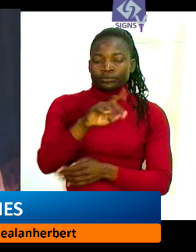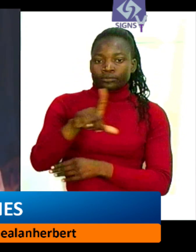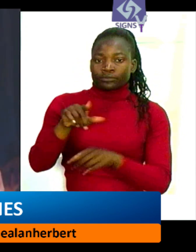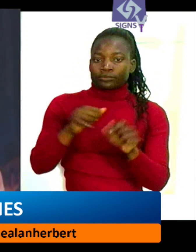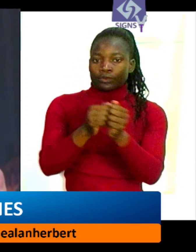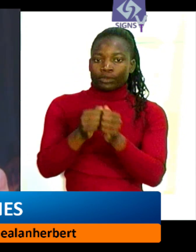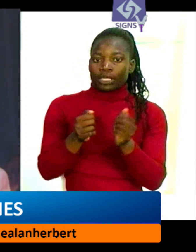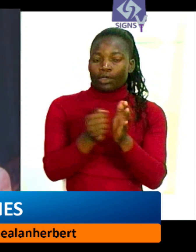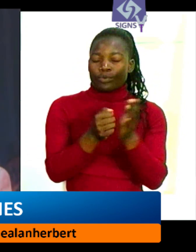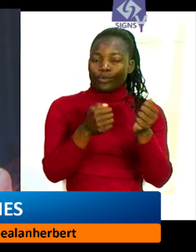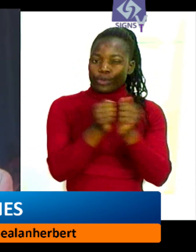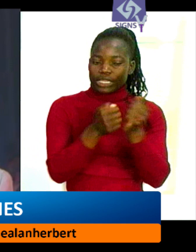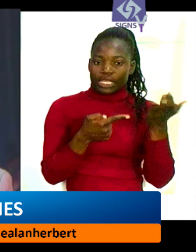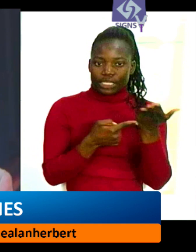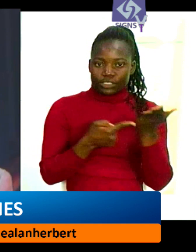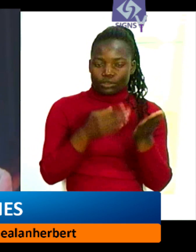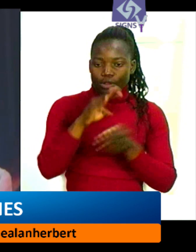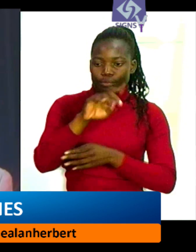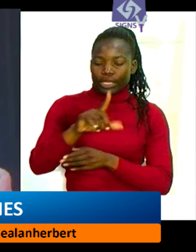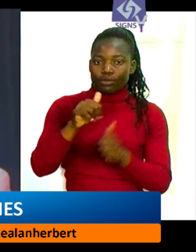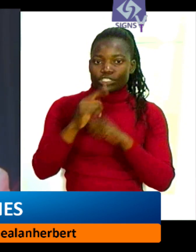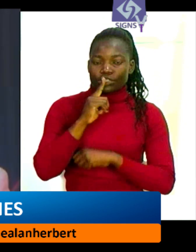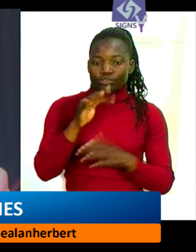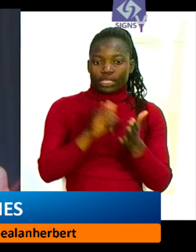bills pamoja na ile ya digital health bill